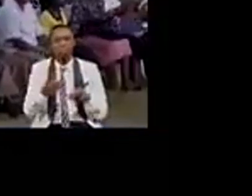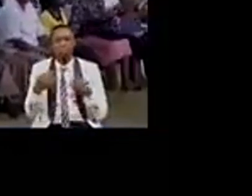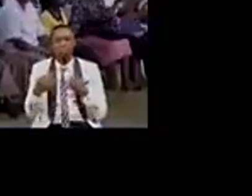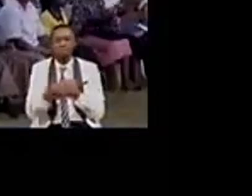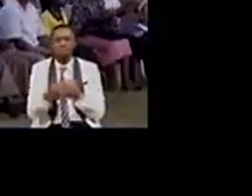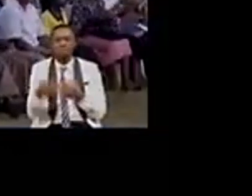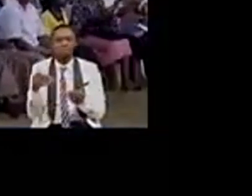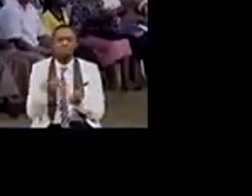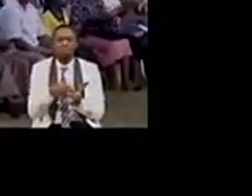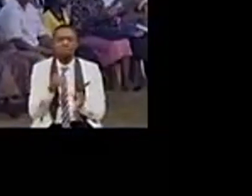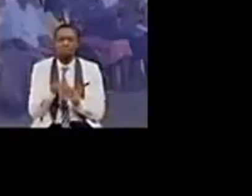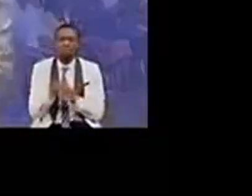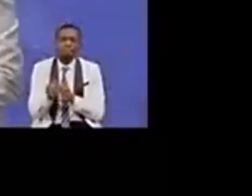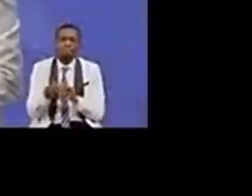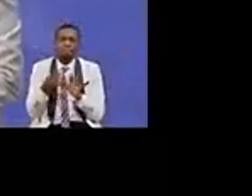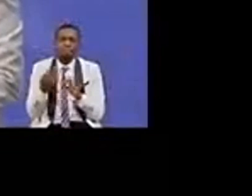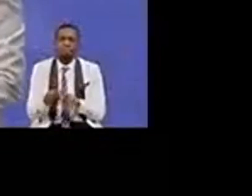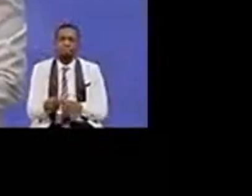Jesus' name.